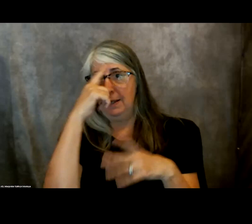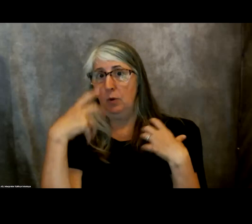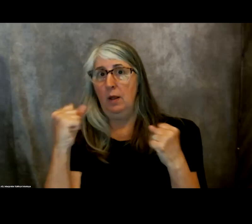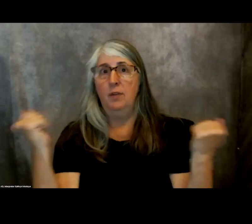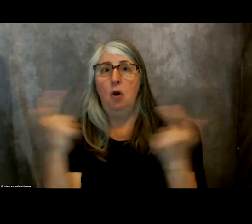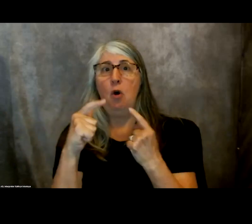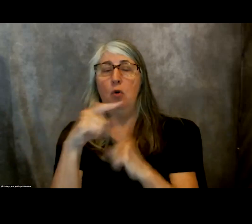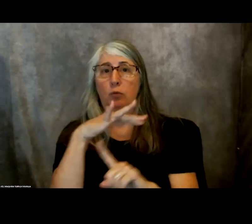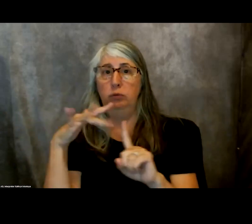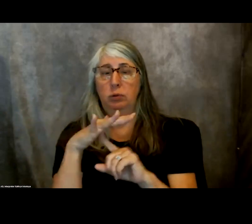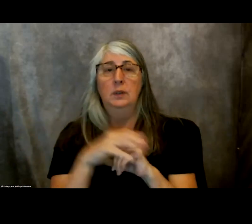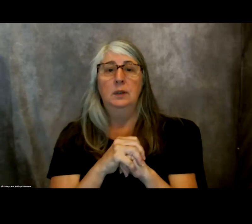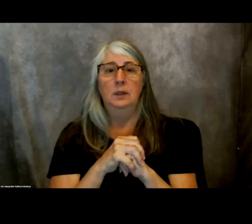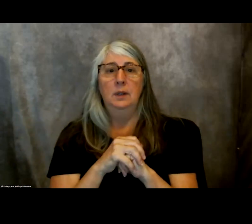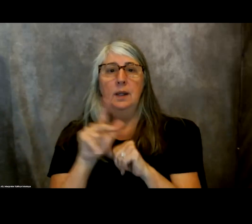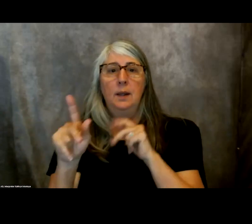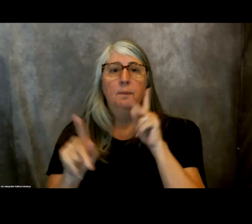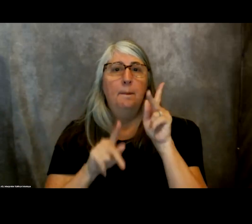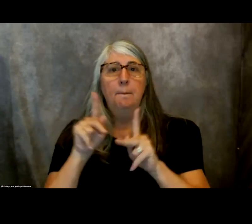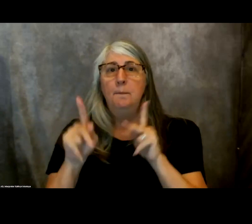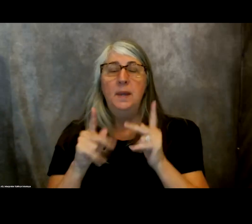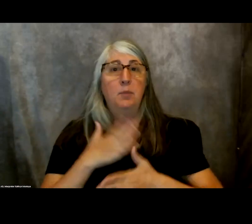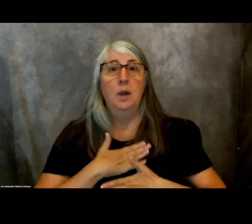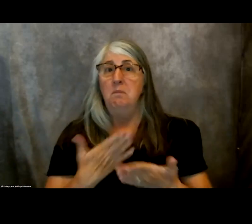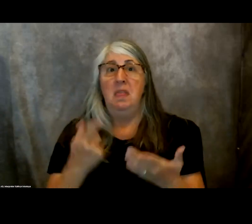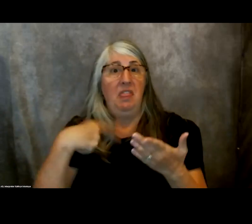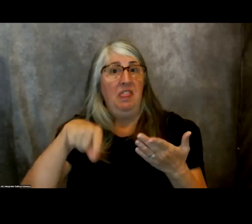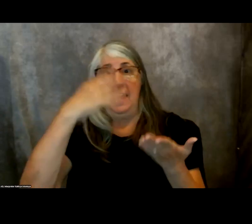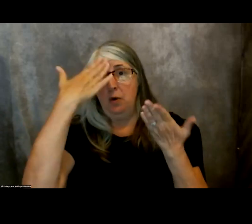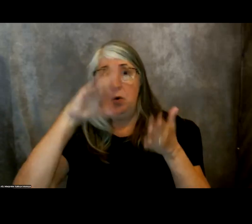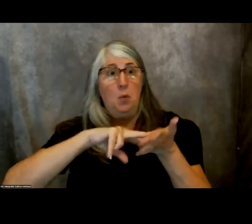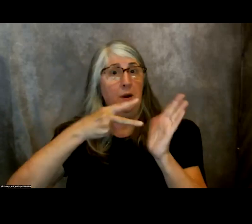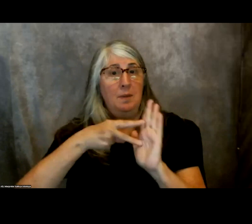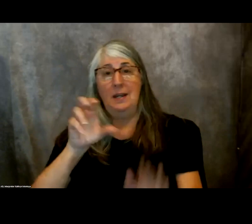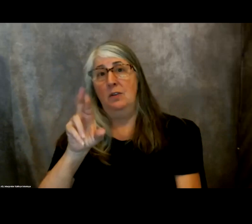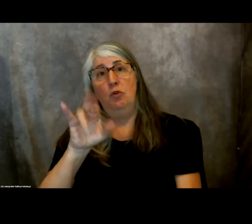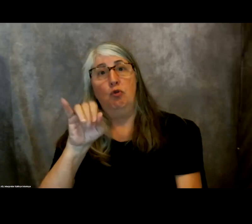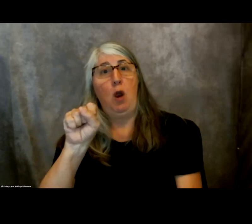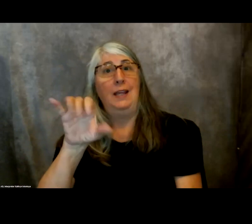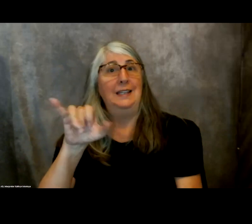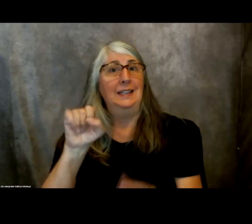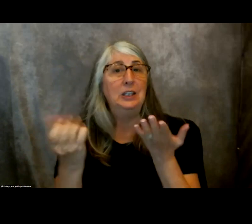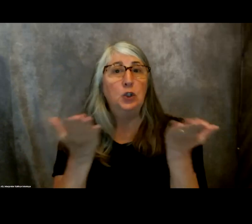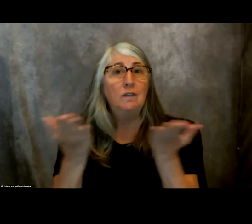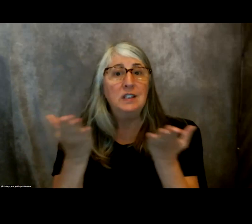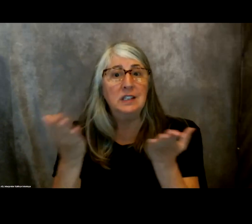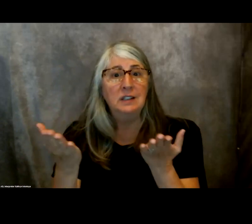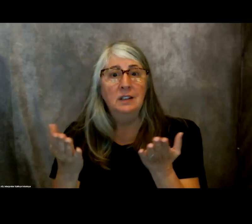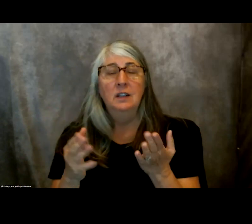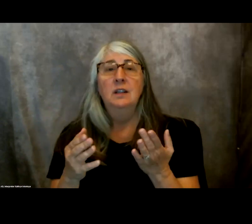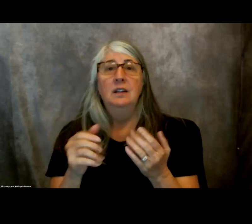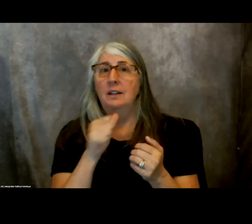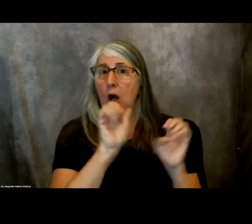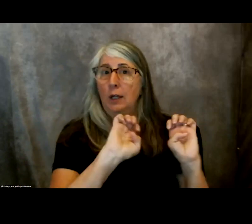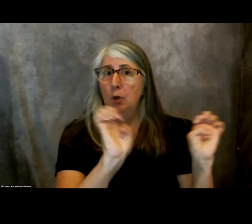don't know what crisis services are, and that many labeled as crisis services are not emergent services